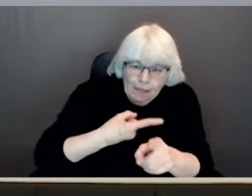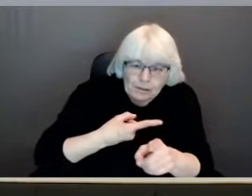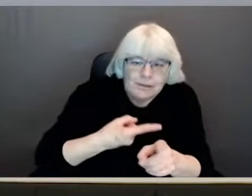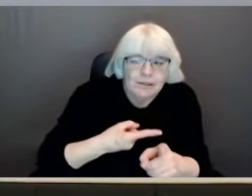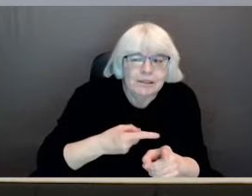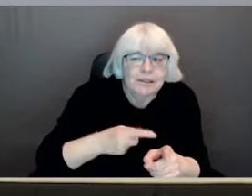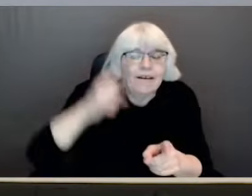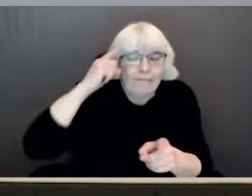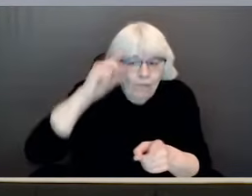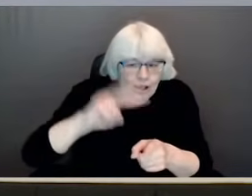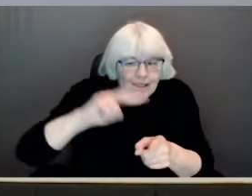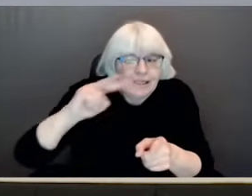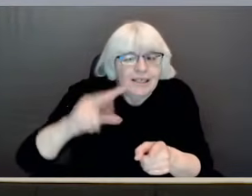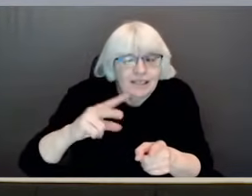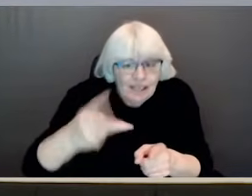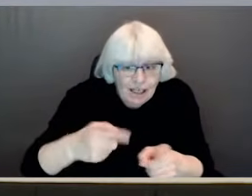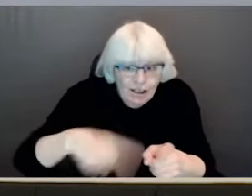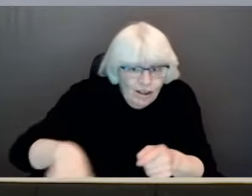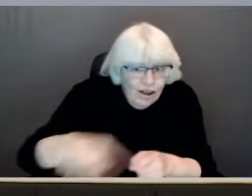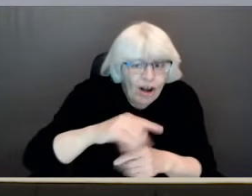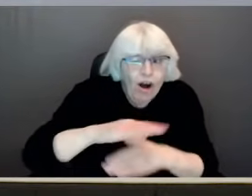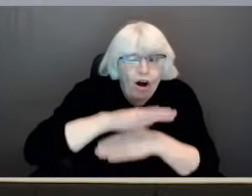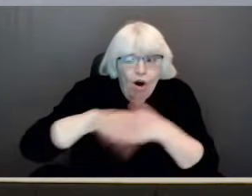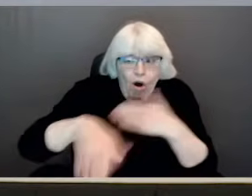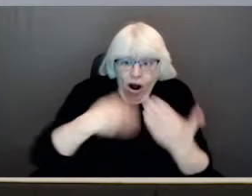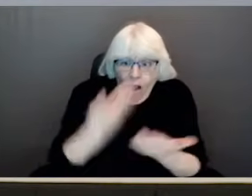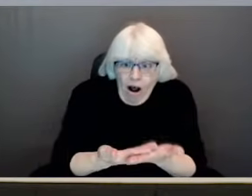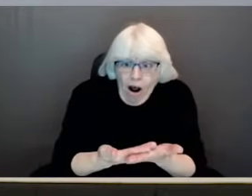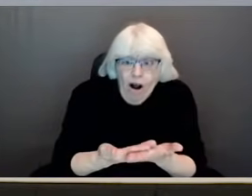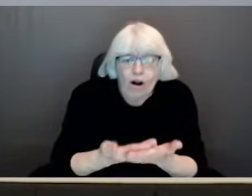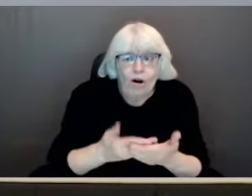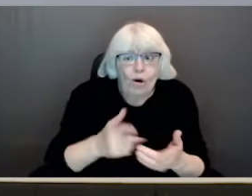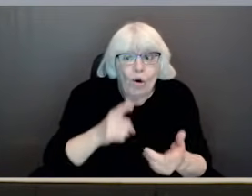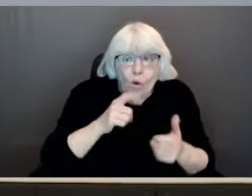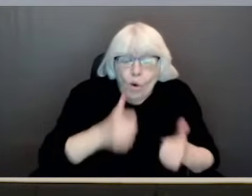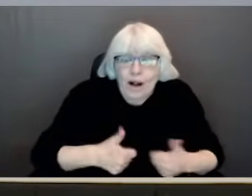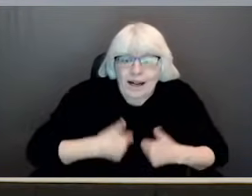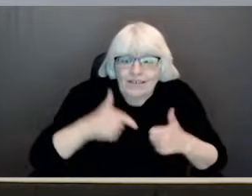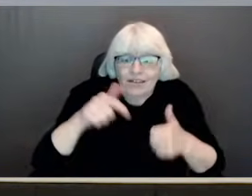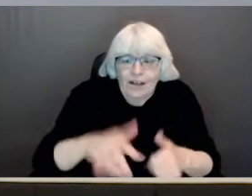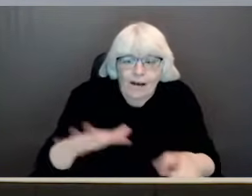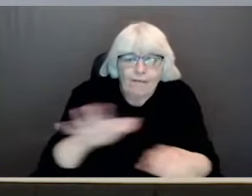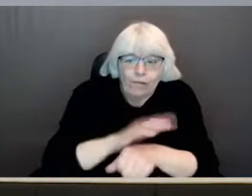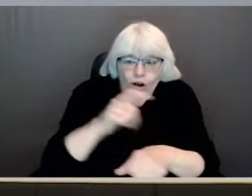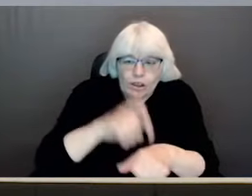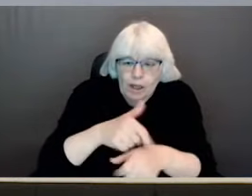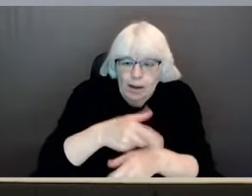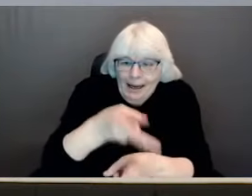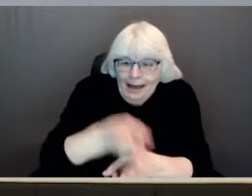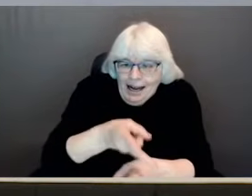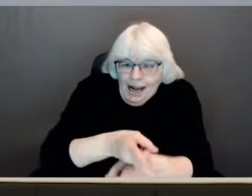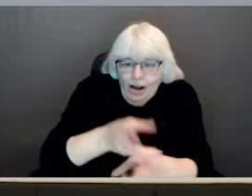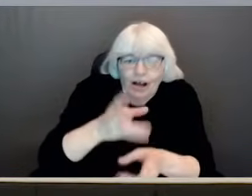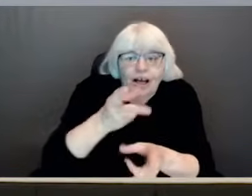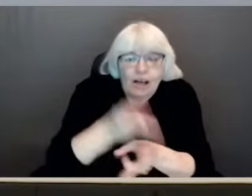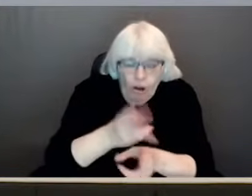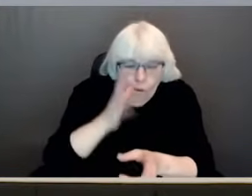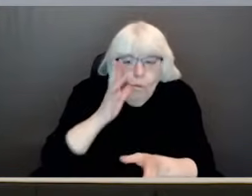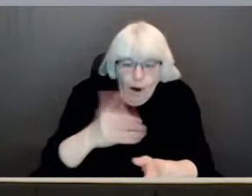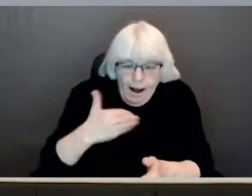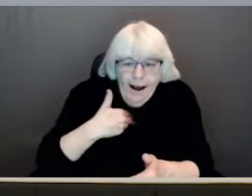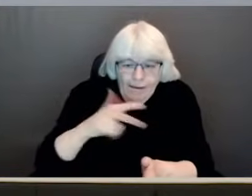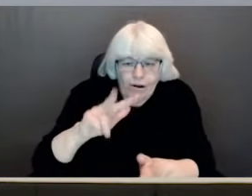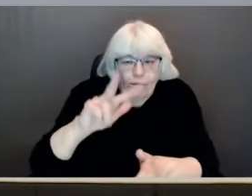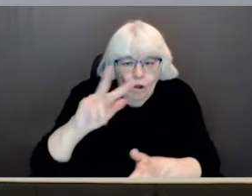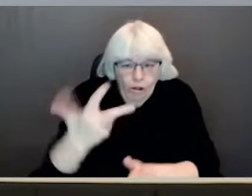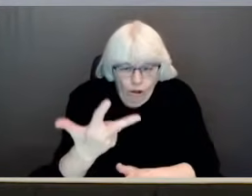5th. Thank you to facility operators, residents, families, staff, pharmacists, and public health nursing who have